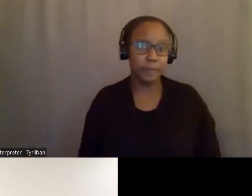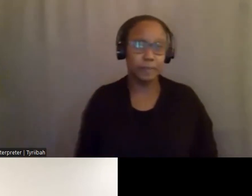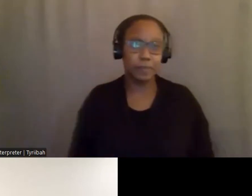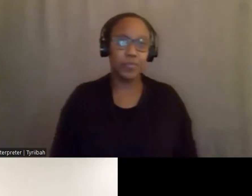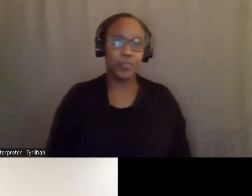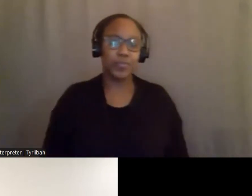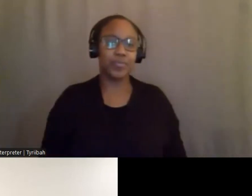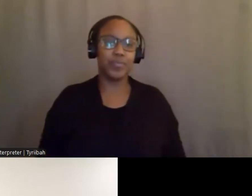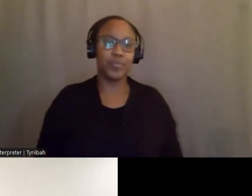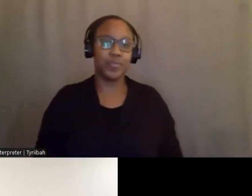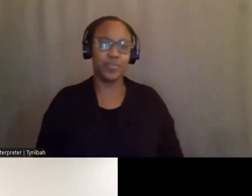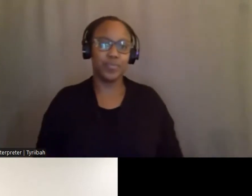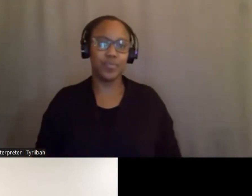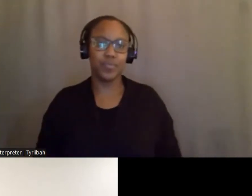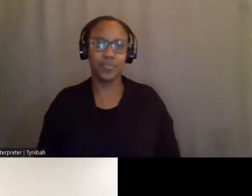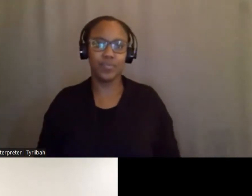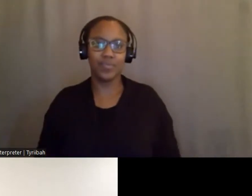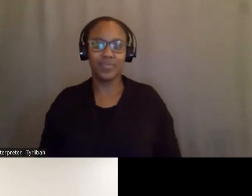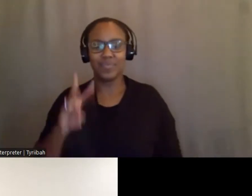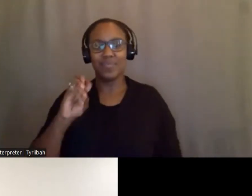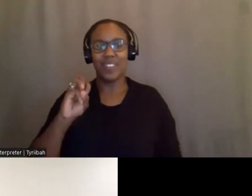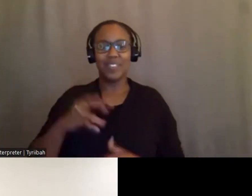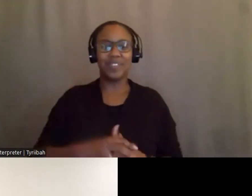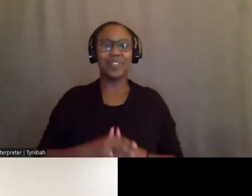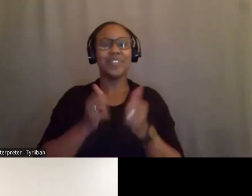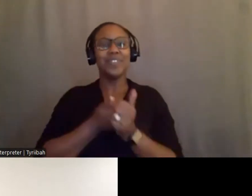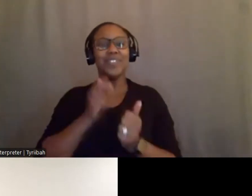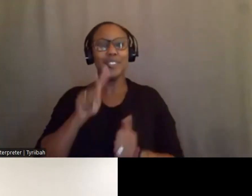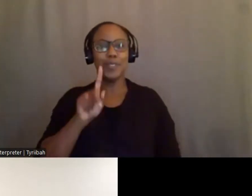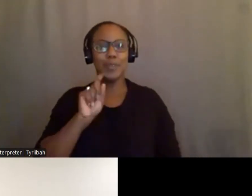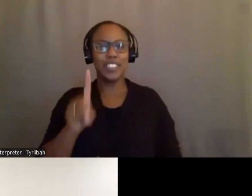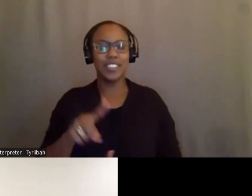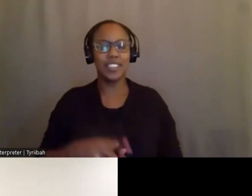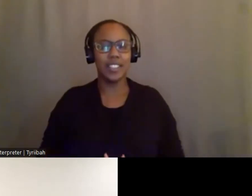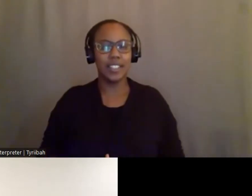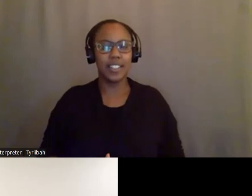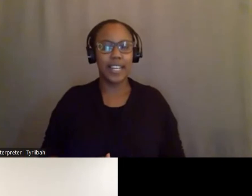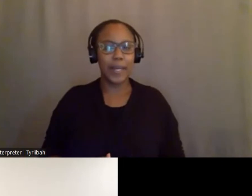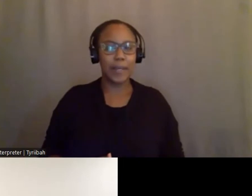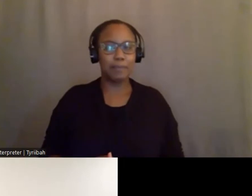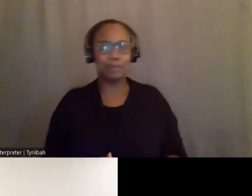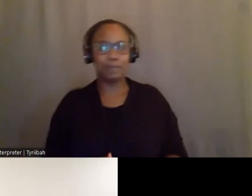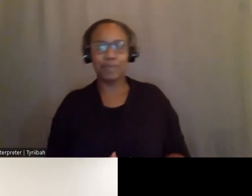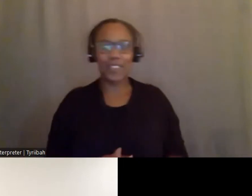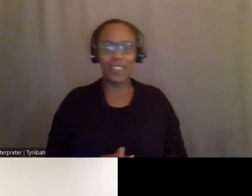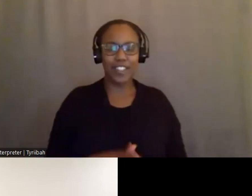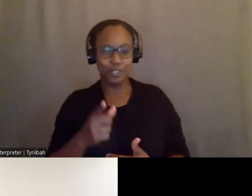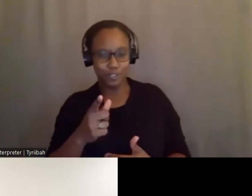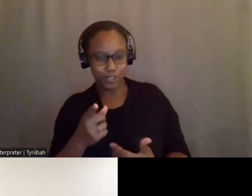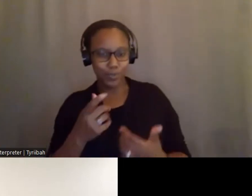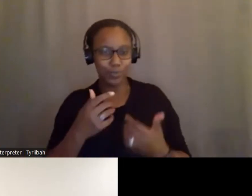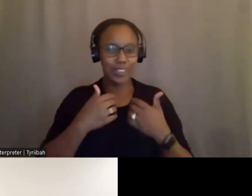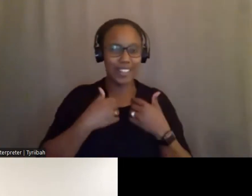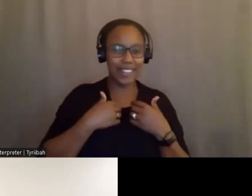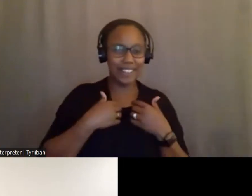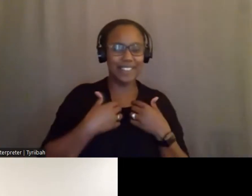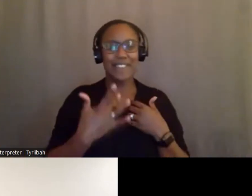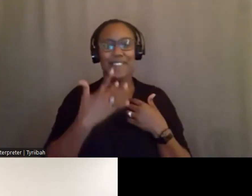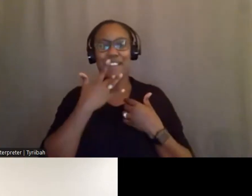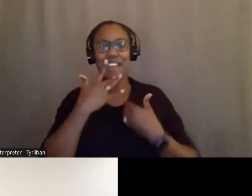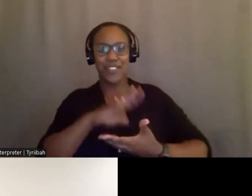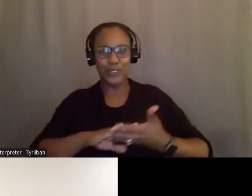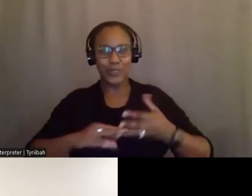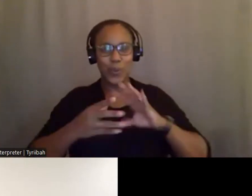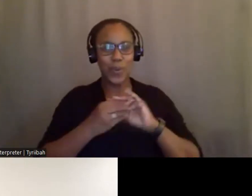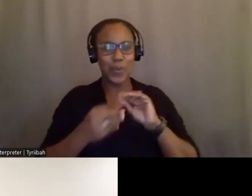Wow. And I have a follow-up question. I'd be interested to hear, was there a favorite story that you uncovered from your